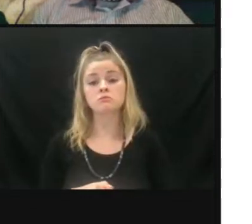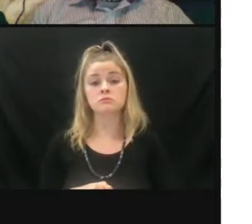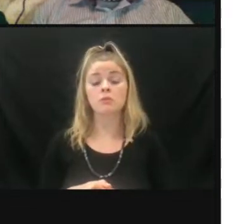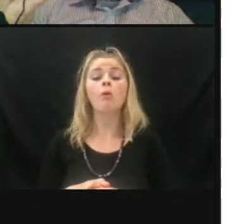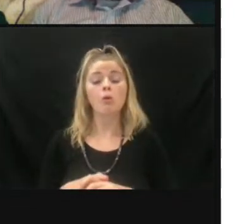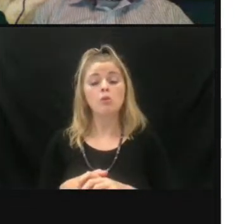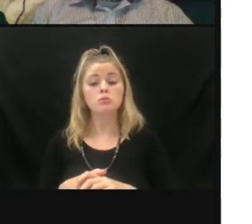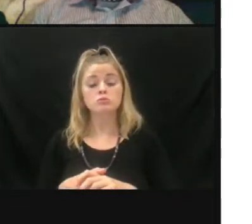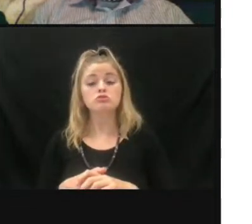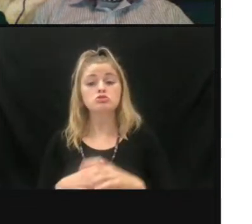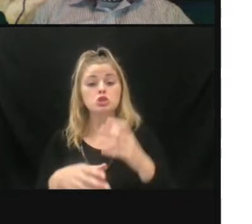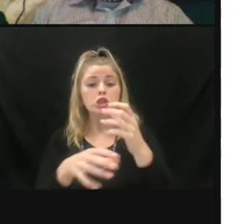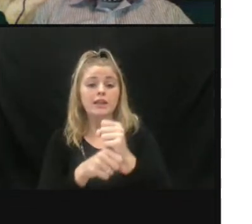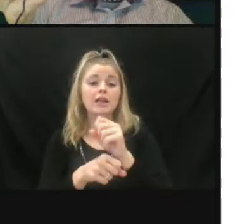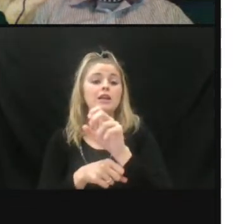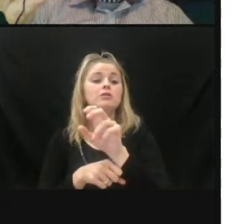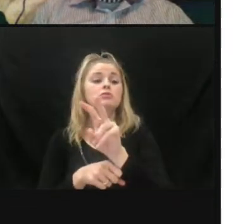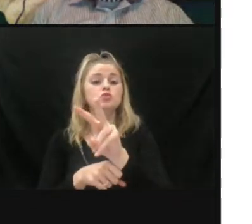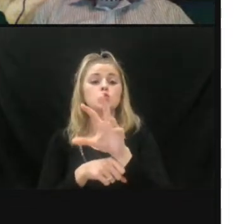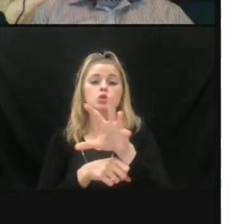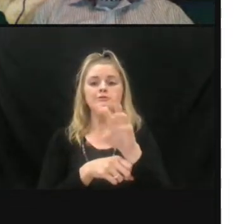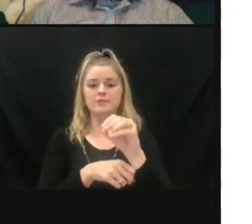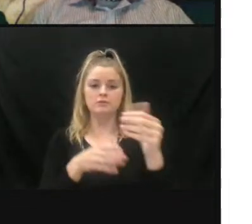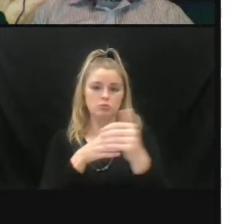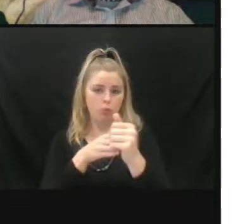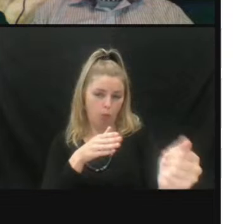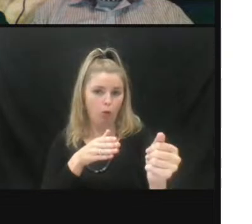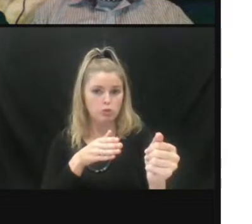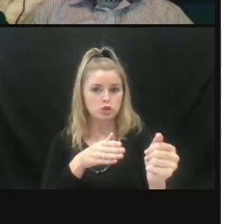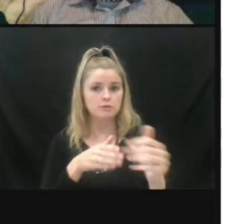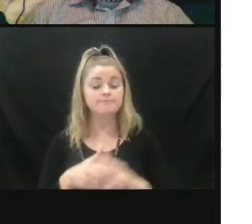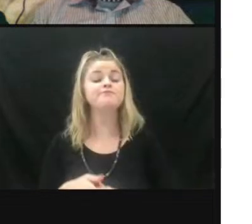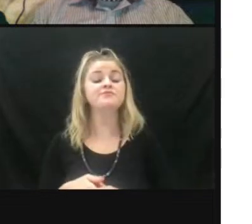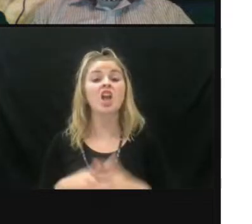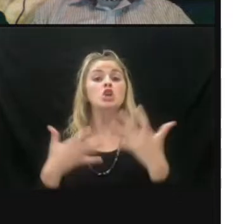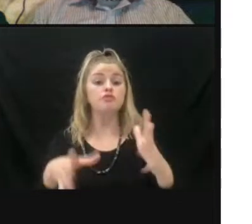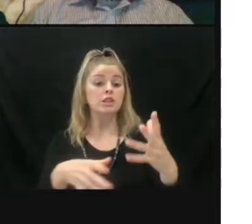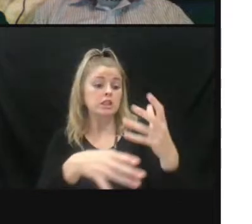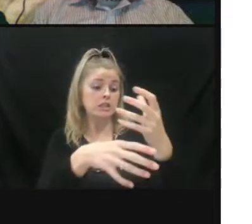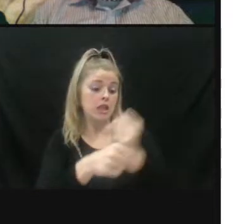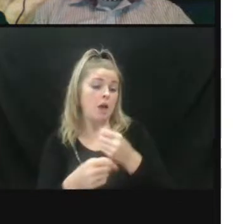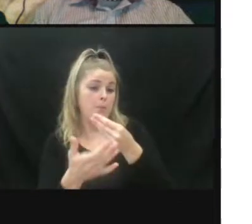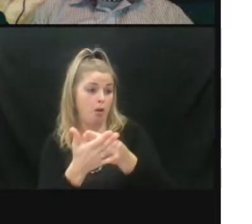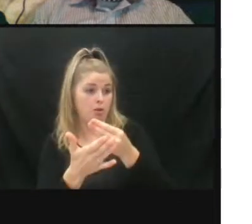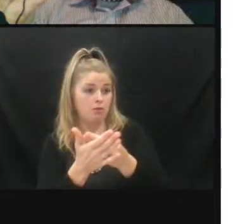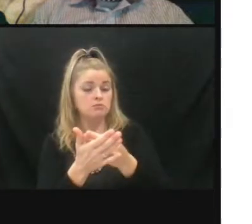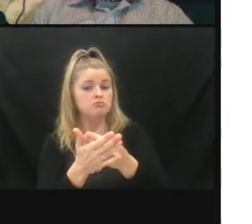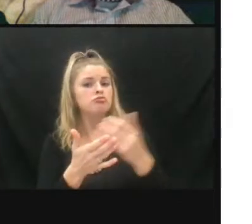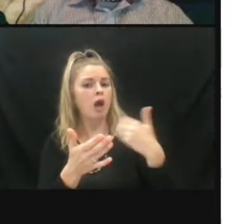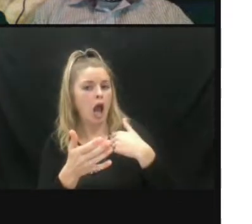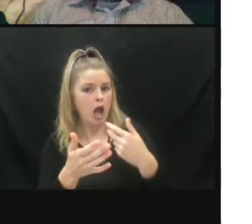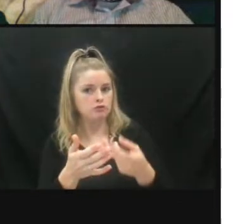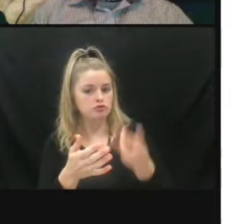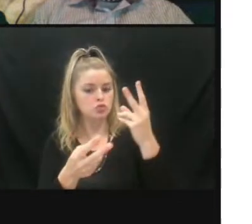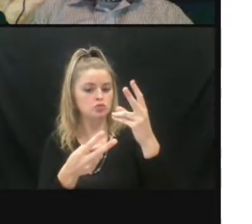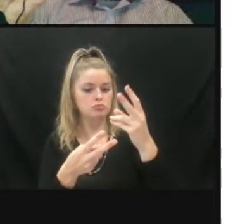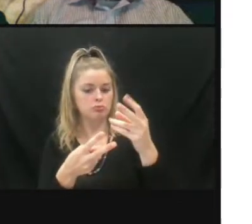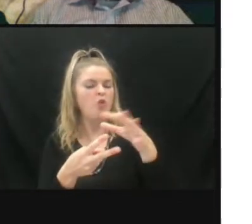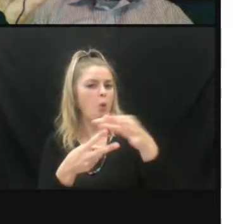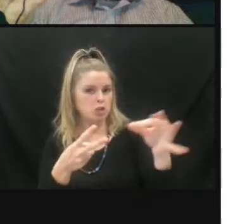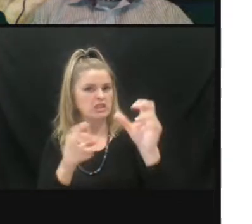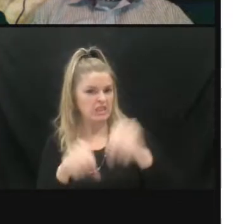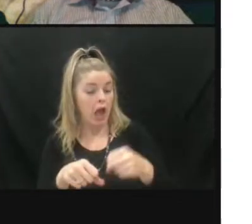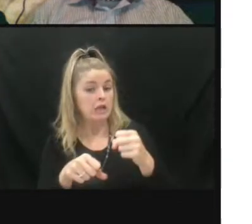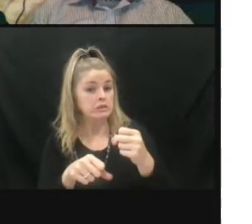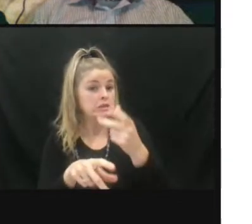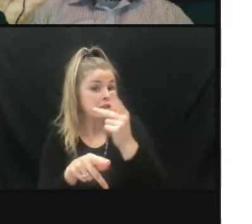a stipend of $250, though once they collected the stipend, the individuals had the choice of keeping the stipend for